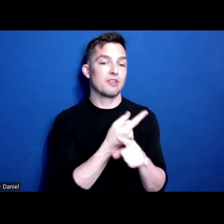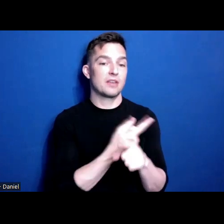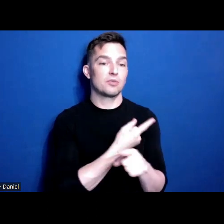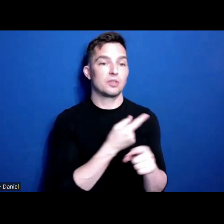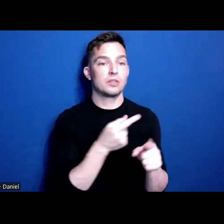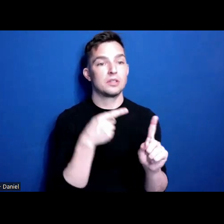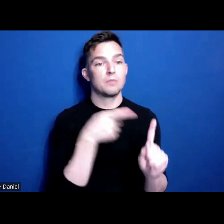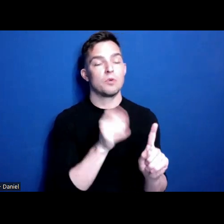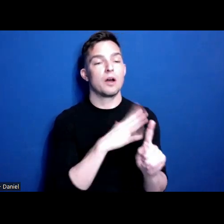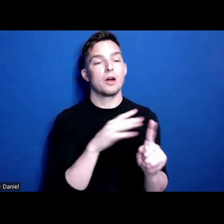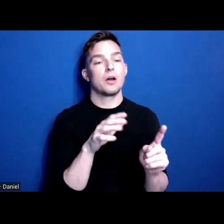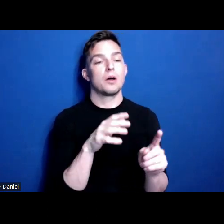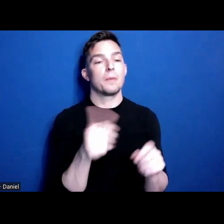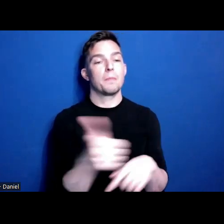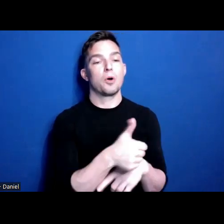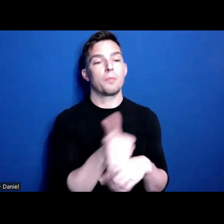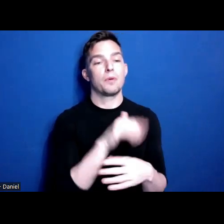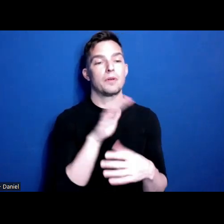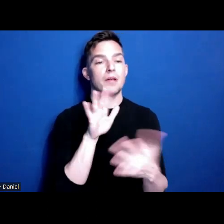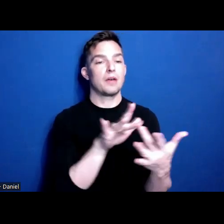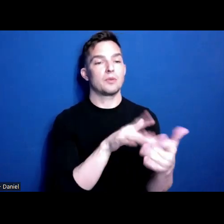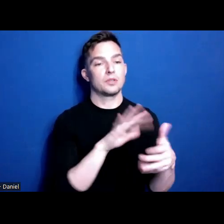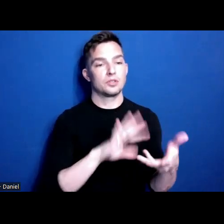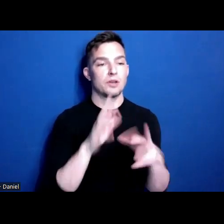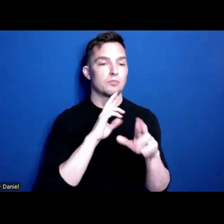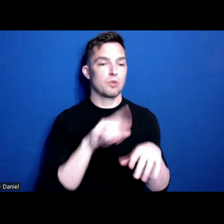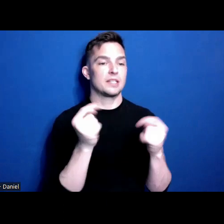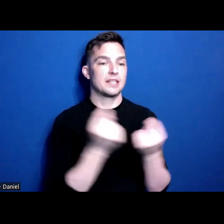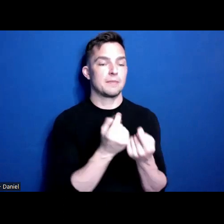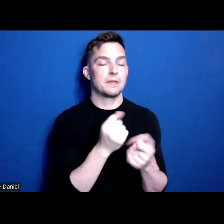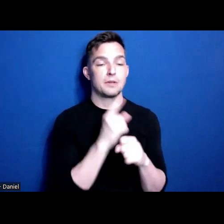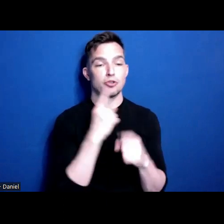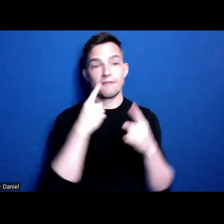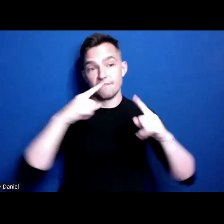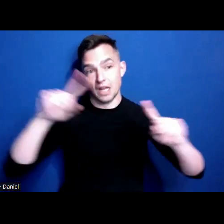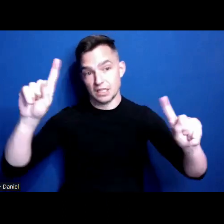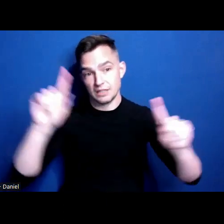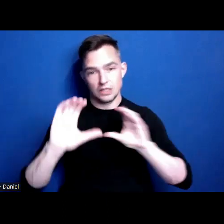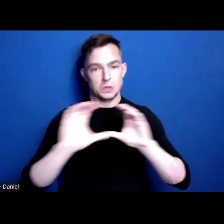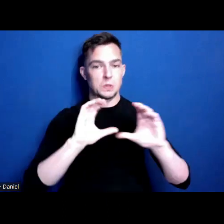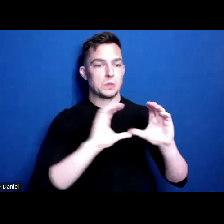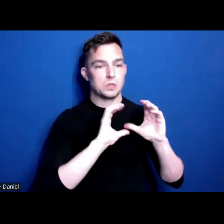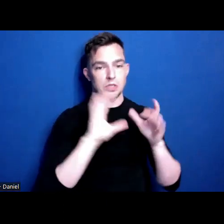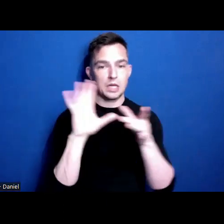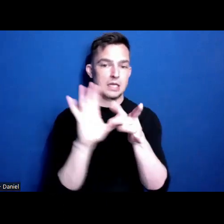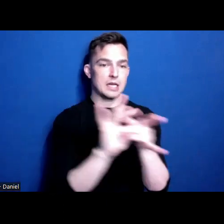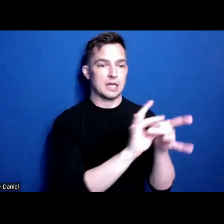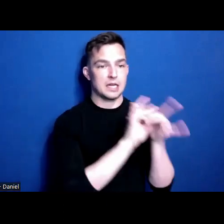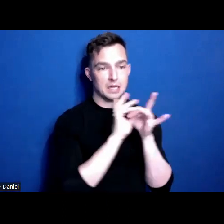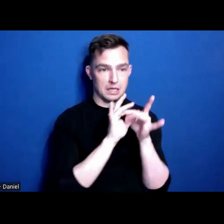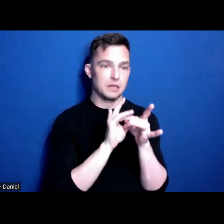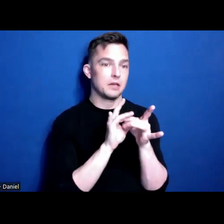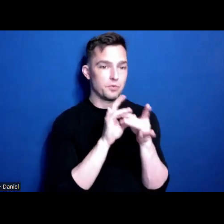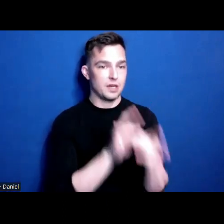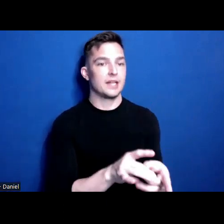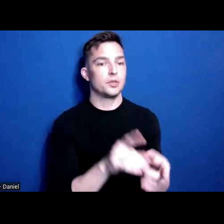mobile crisis outreach team, and that we are really effectively making sure that there's a communication and a connection about